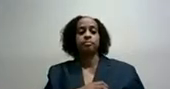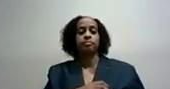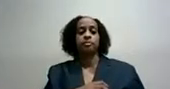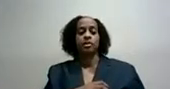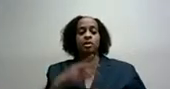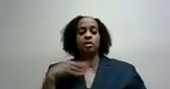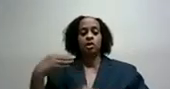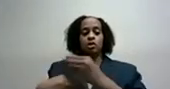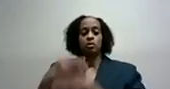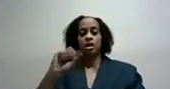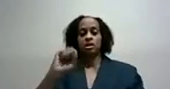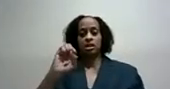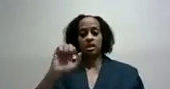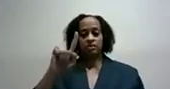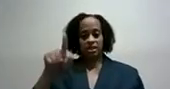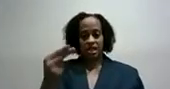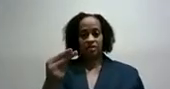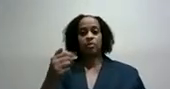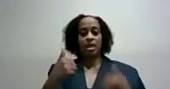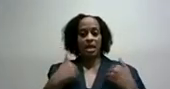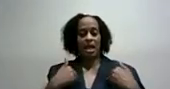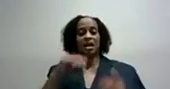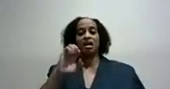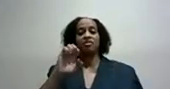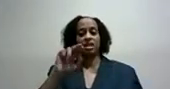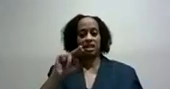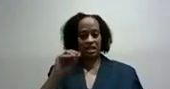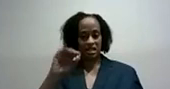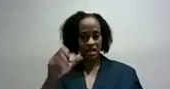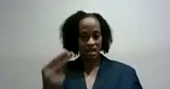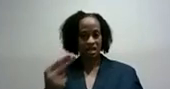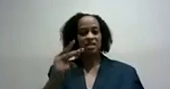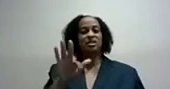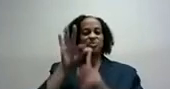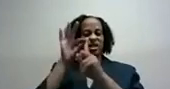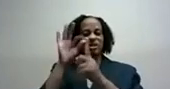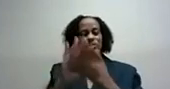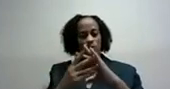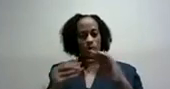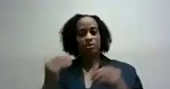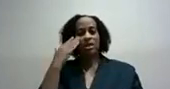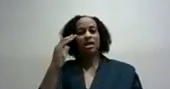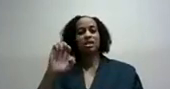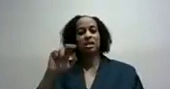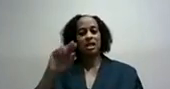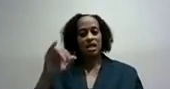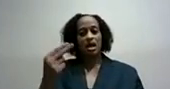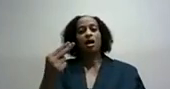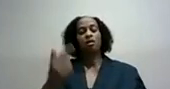of Seth, we have Enoch. And we know Enoch is a special story because Enoch walked with